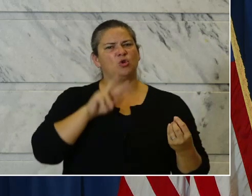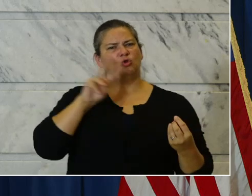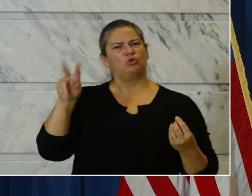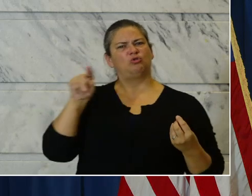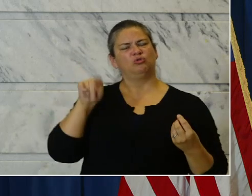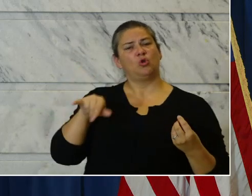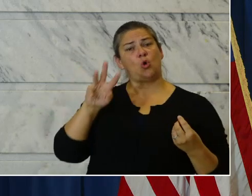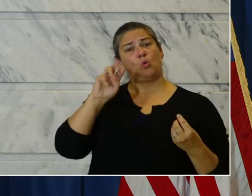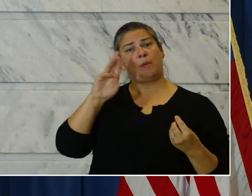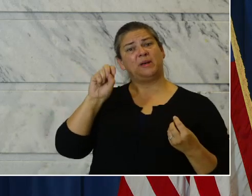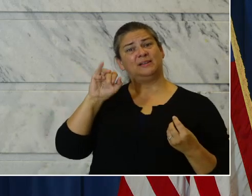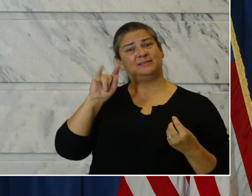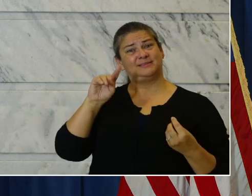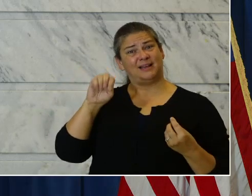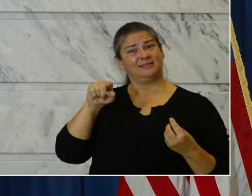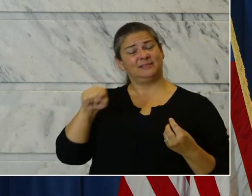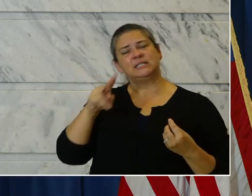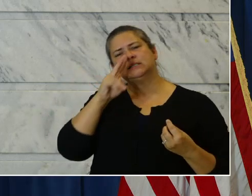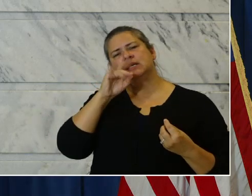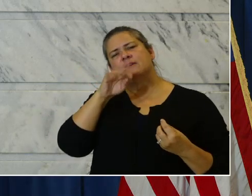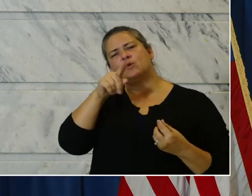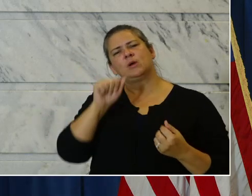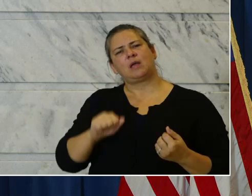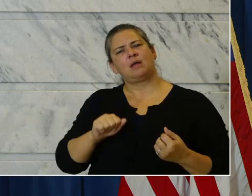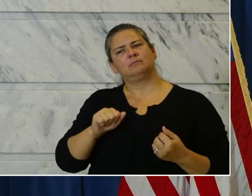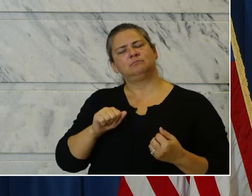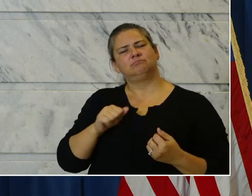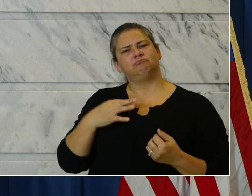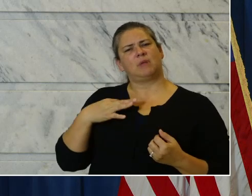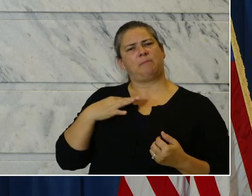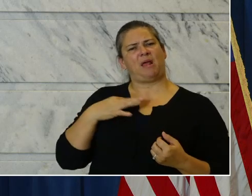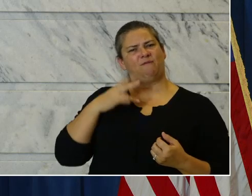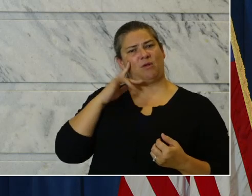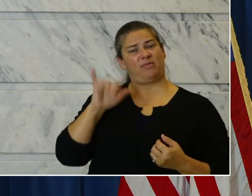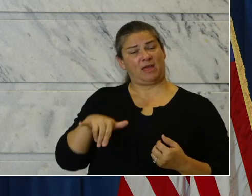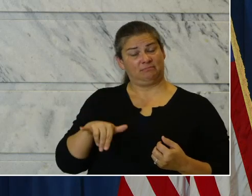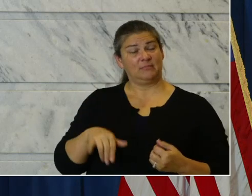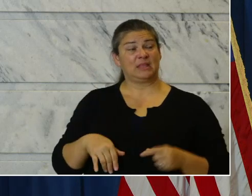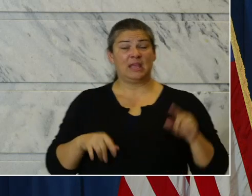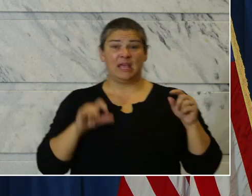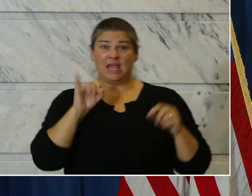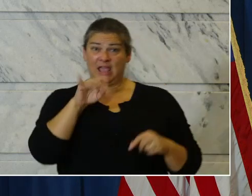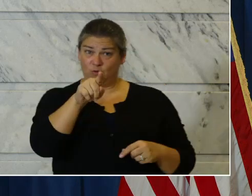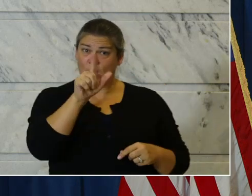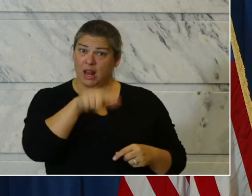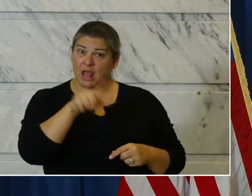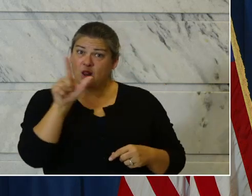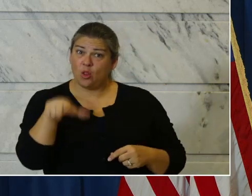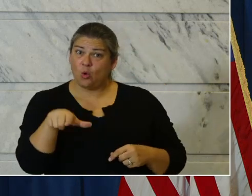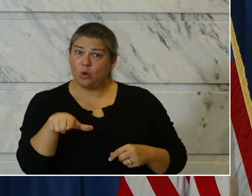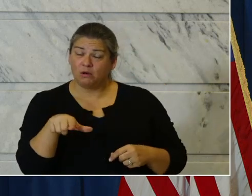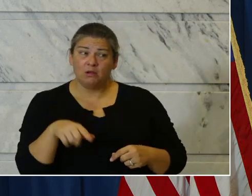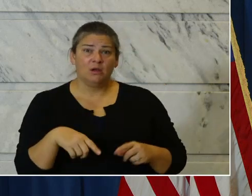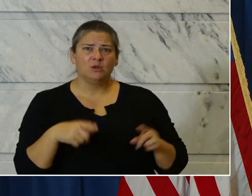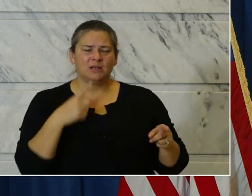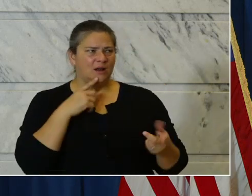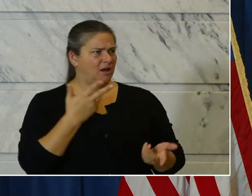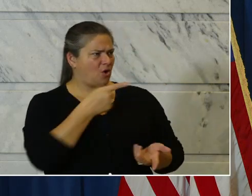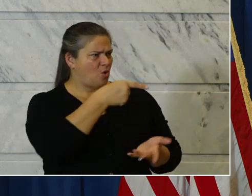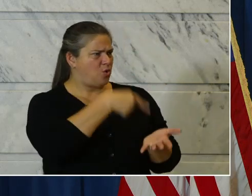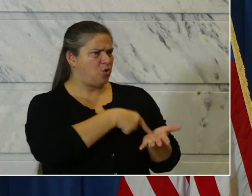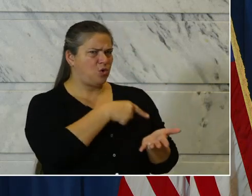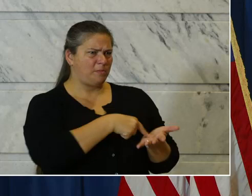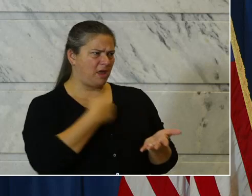teamkyherf.ky.gov to see if you meet the qualifications. If you're a landlord outside of Jefferson County who's owed back rent, you can get on